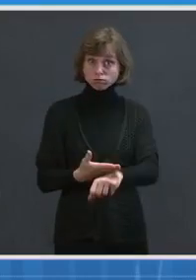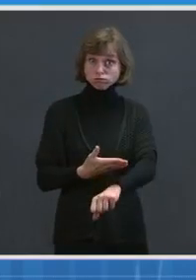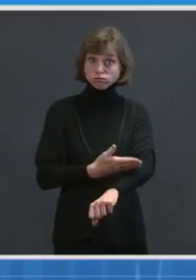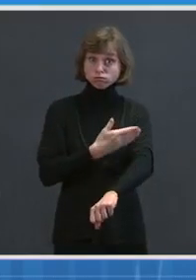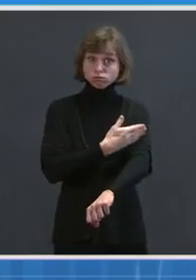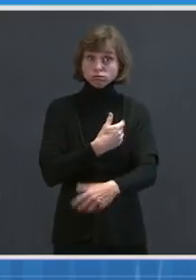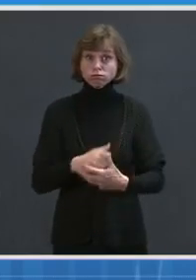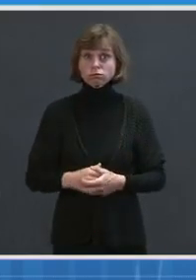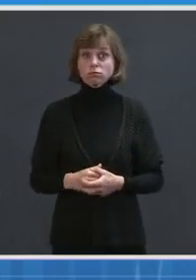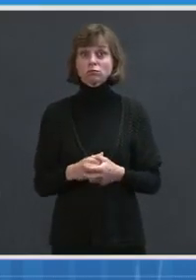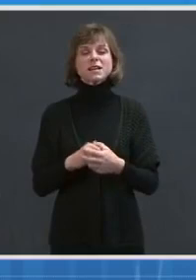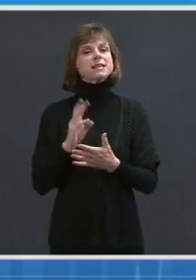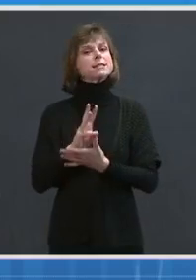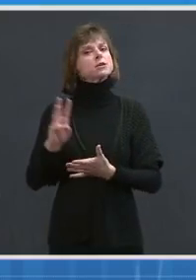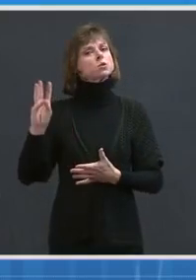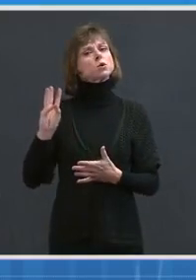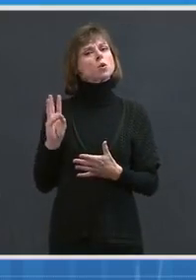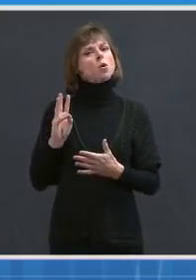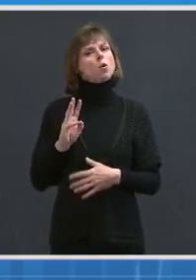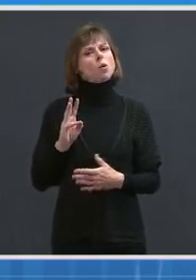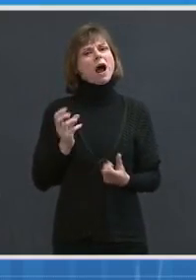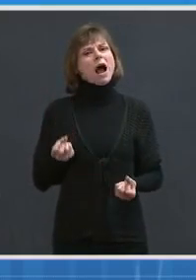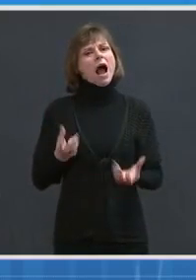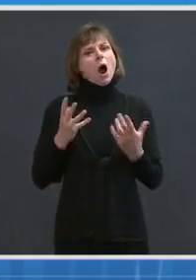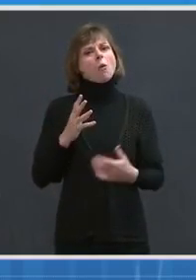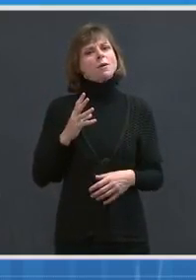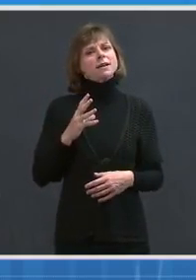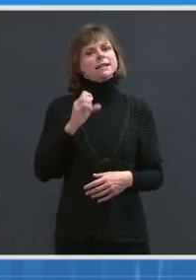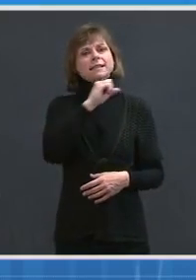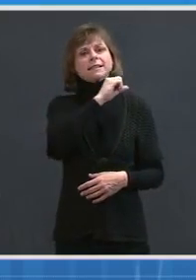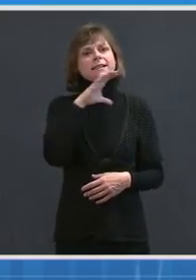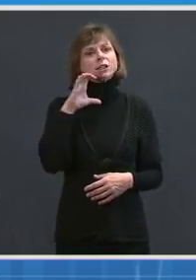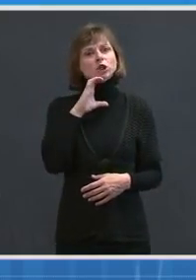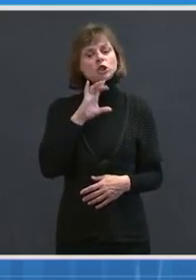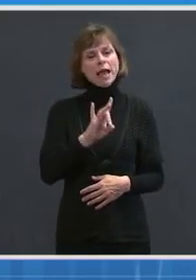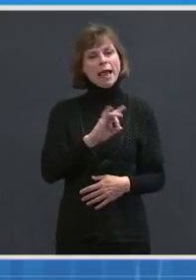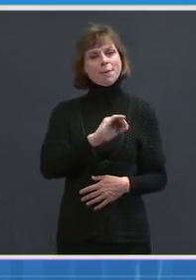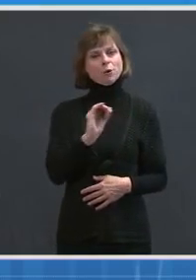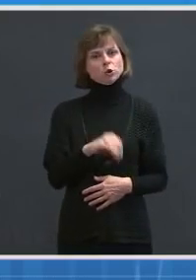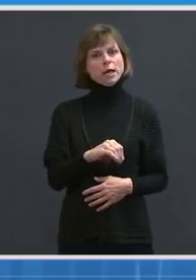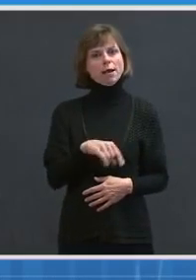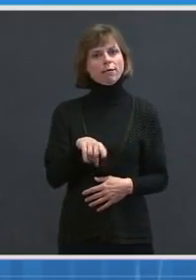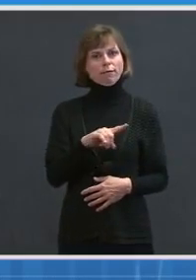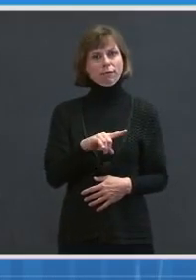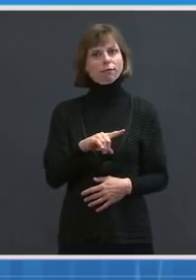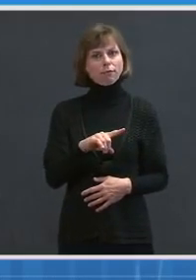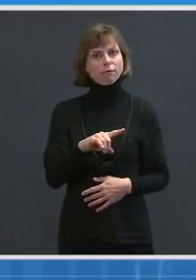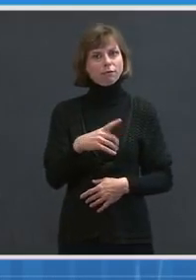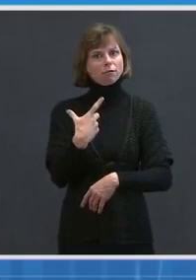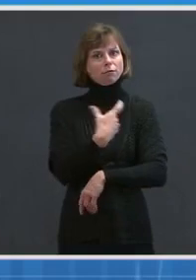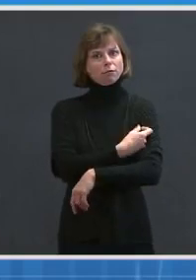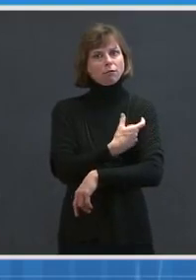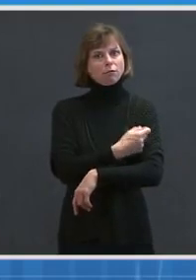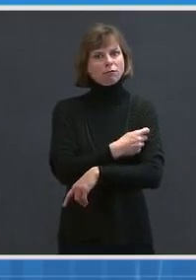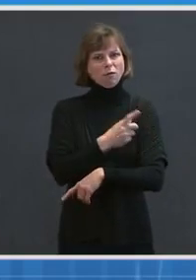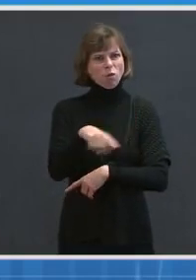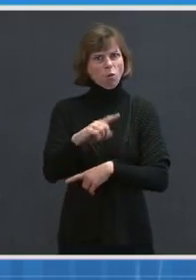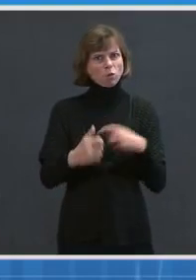ago, only 8% of seniors, those most vulnerable to COVID, had received a